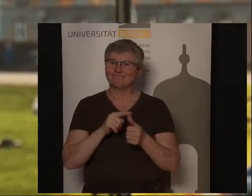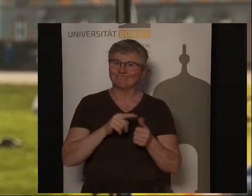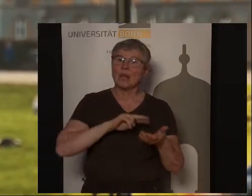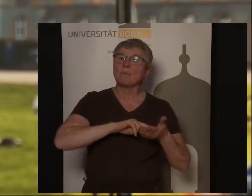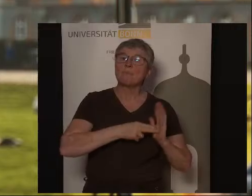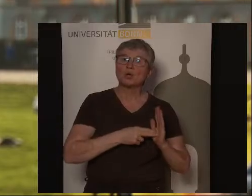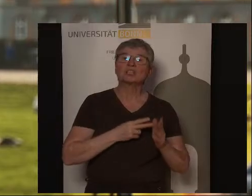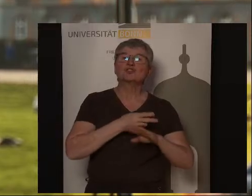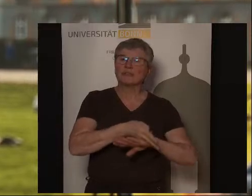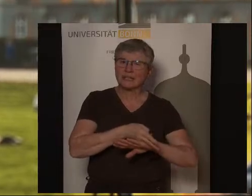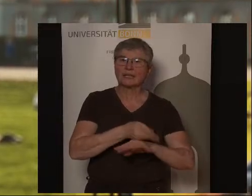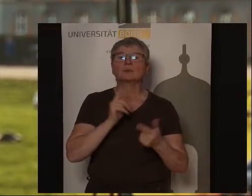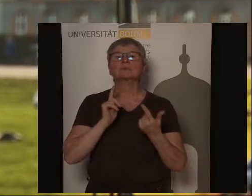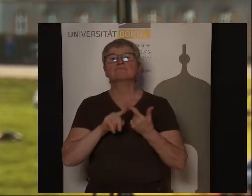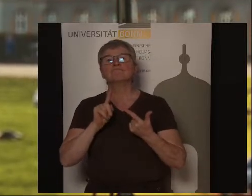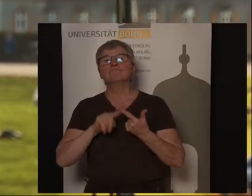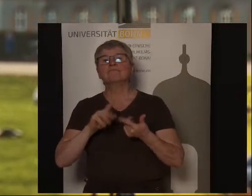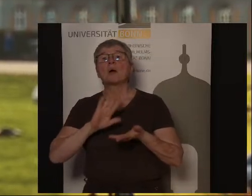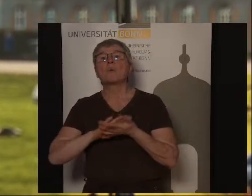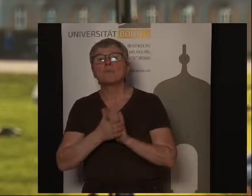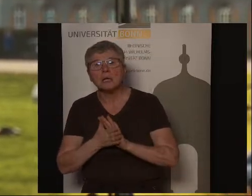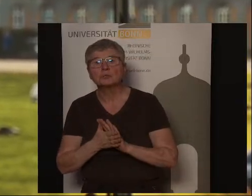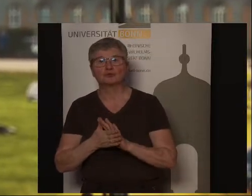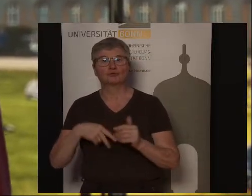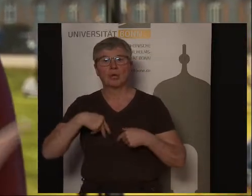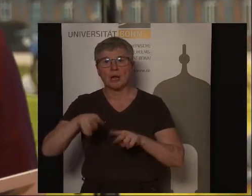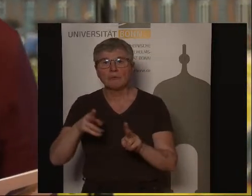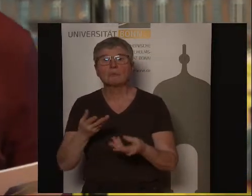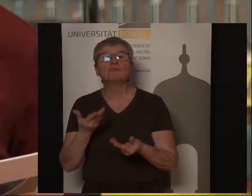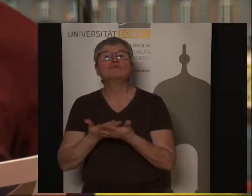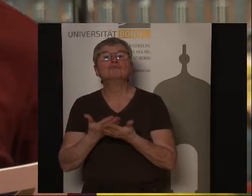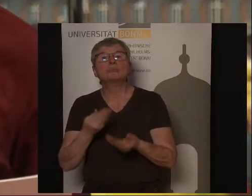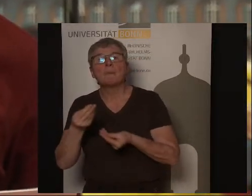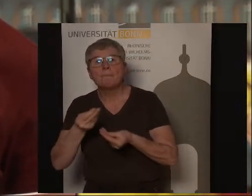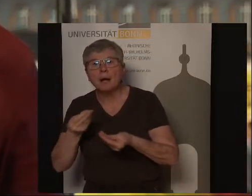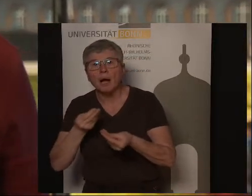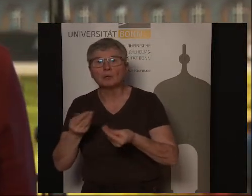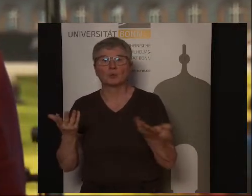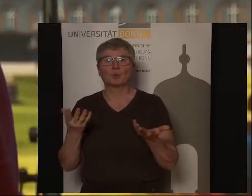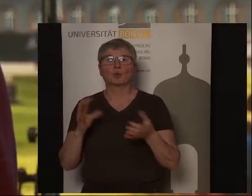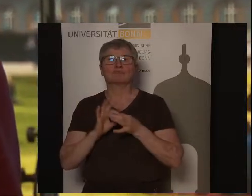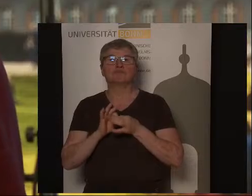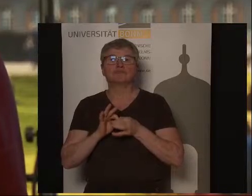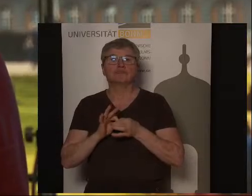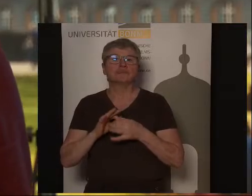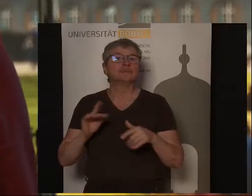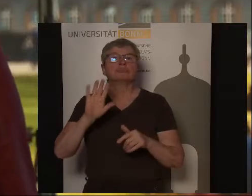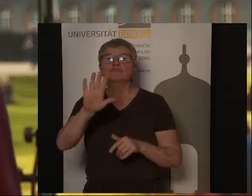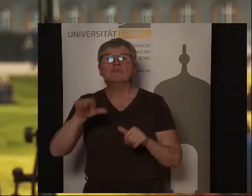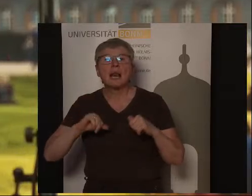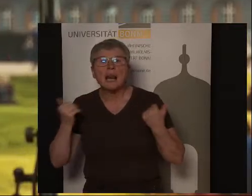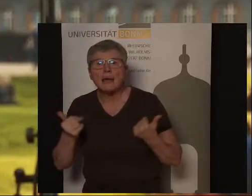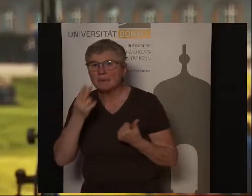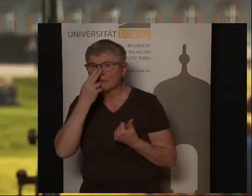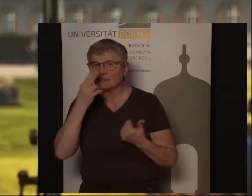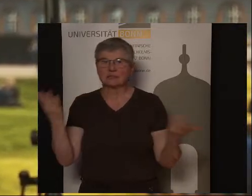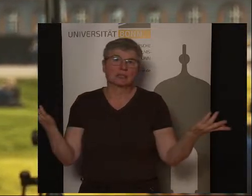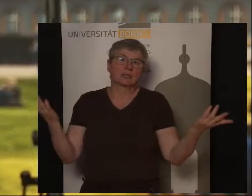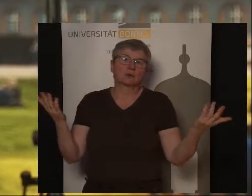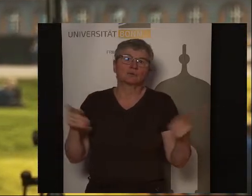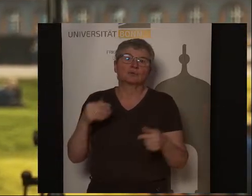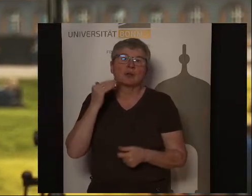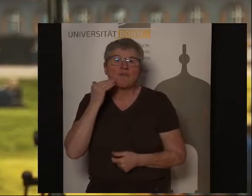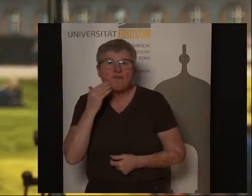And by the way, the student parliament is not only our political representation, it's also about hands-on offers on your